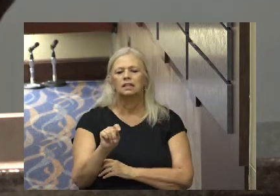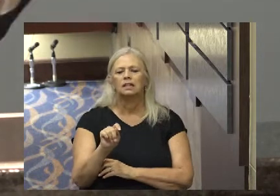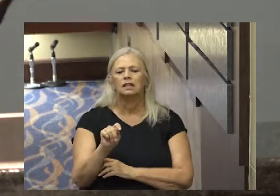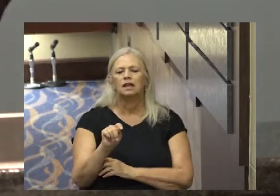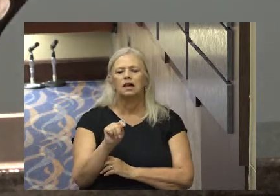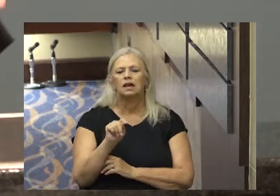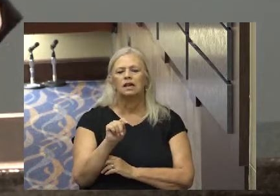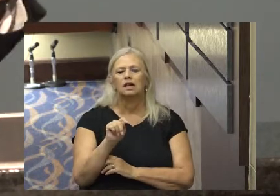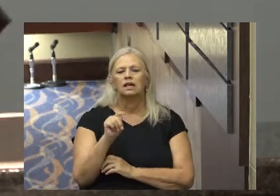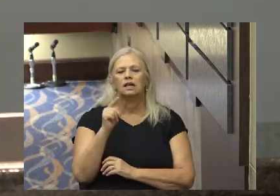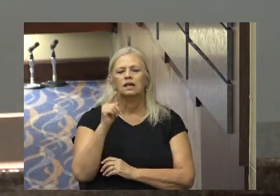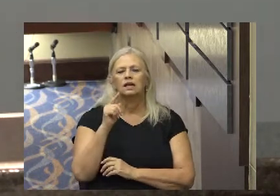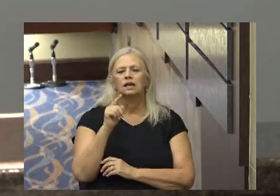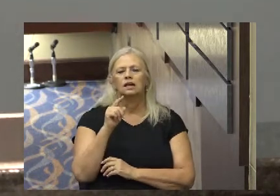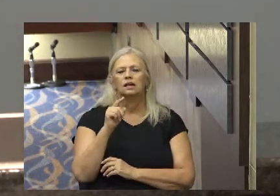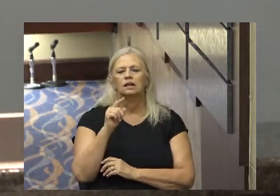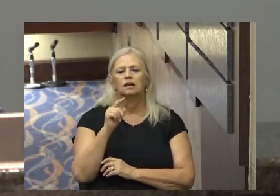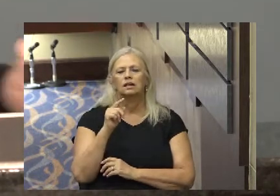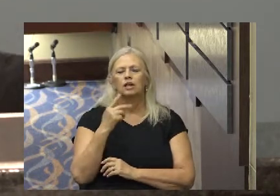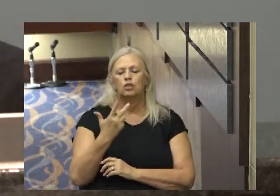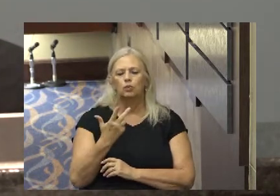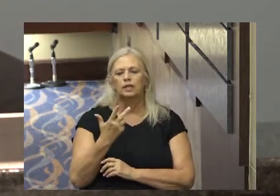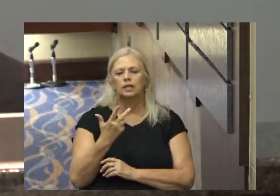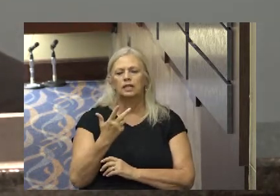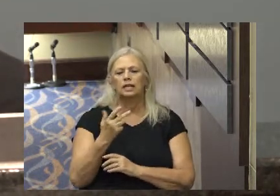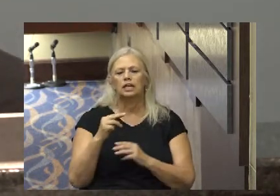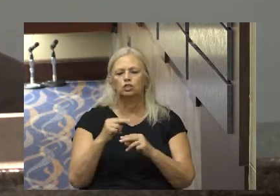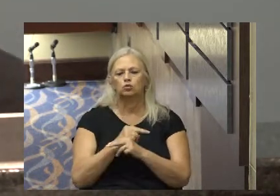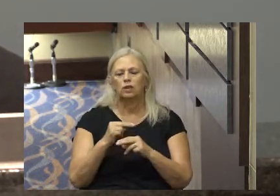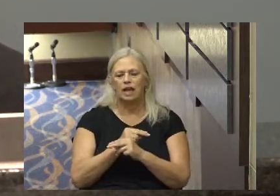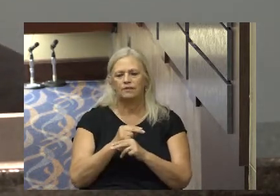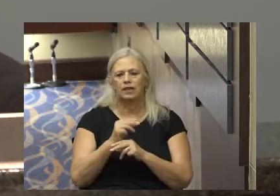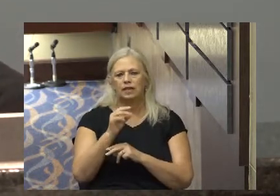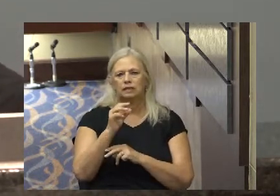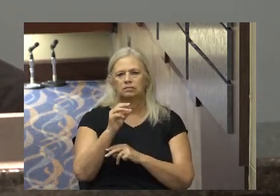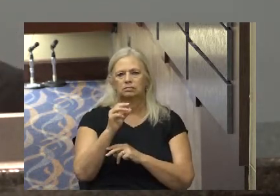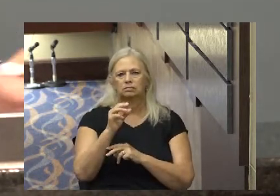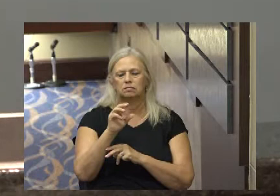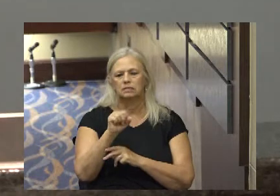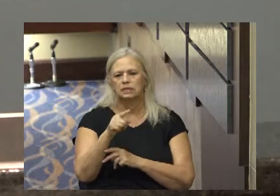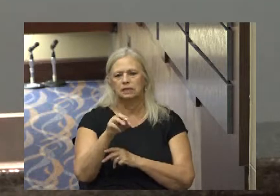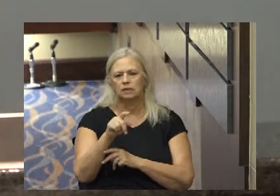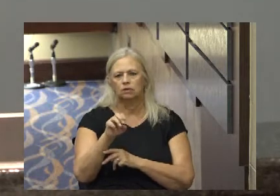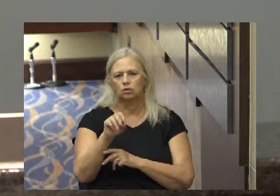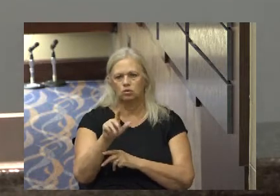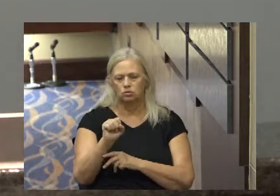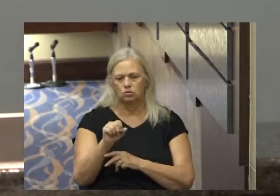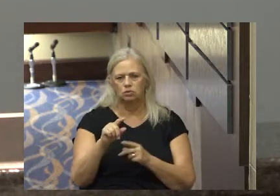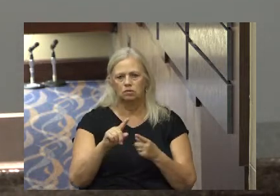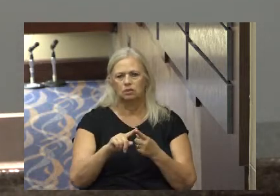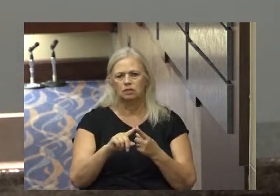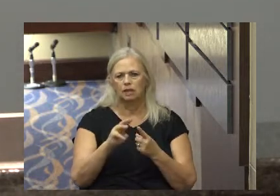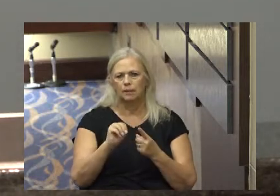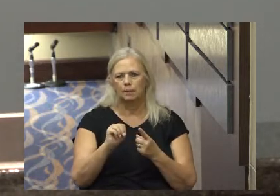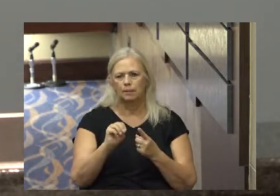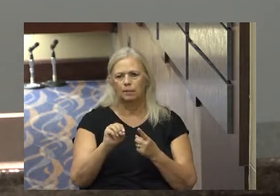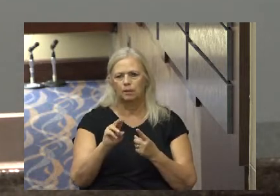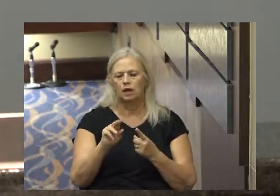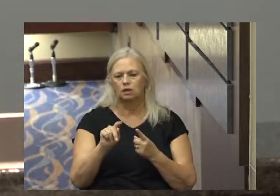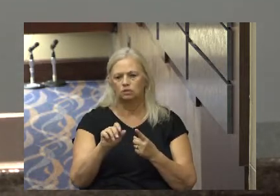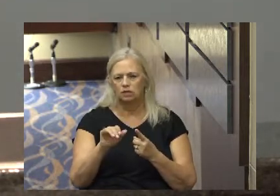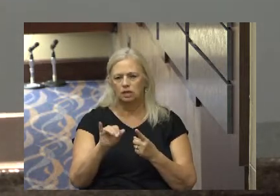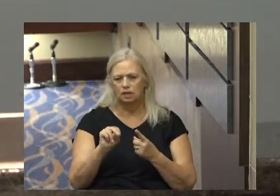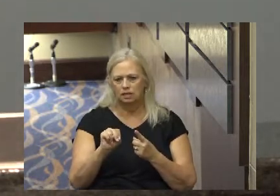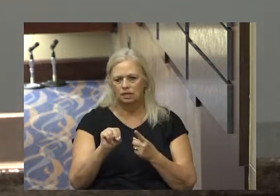three traffic signals at 3 locations. One of them is in District 5 in the Mountain View neighborhood and